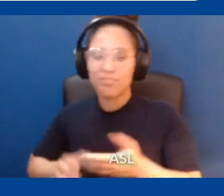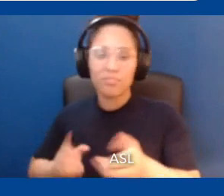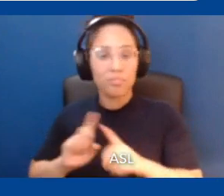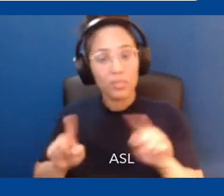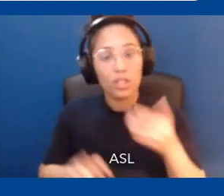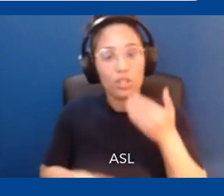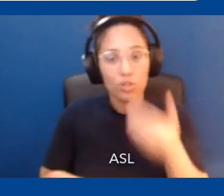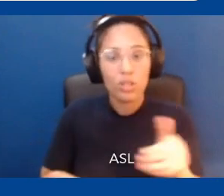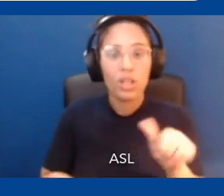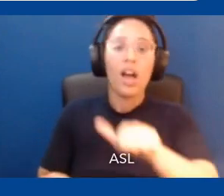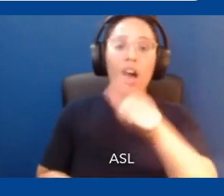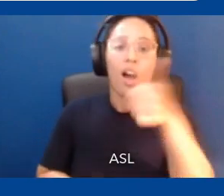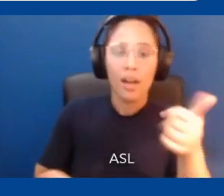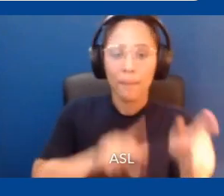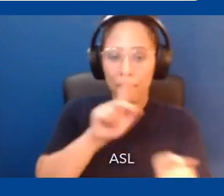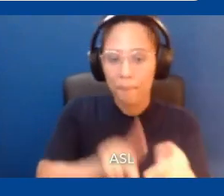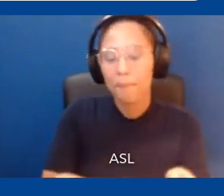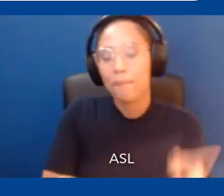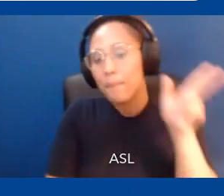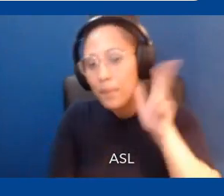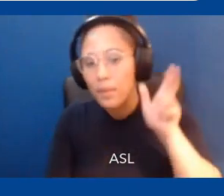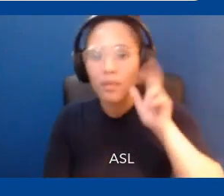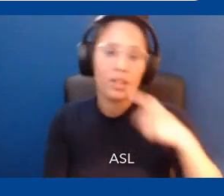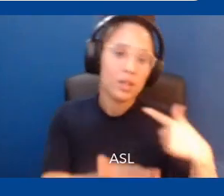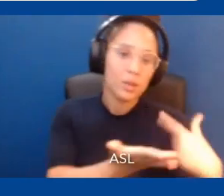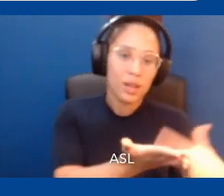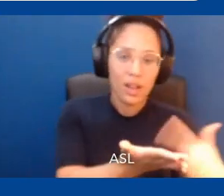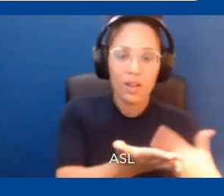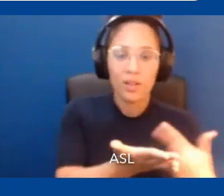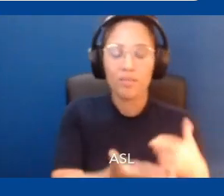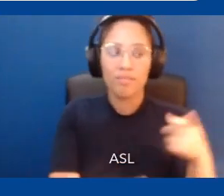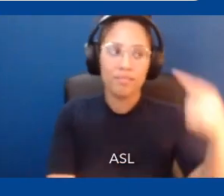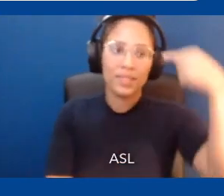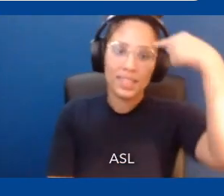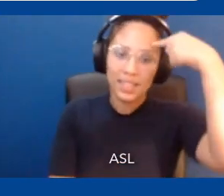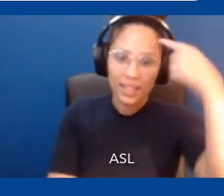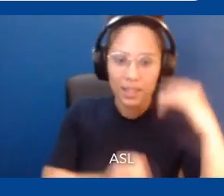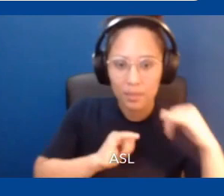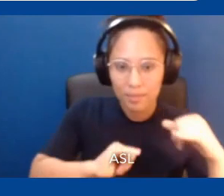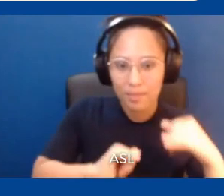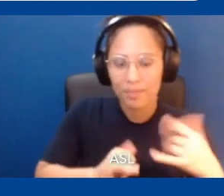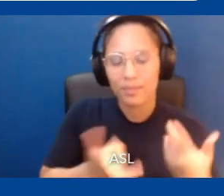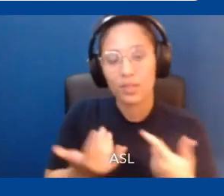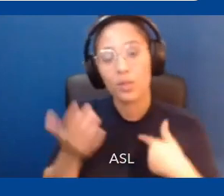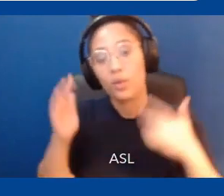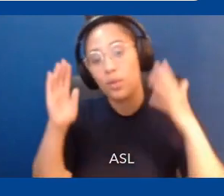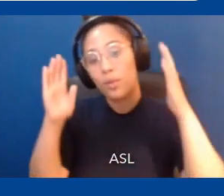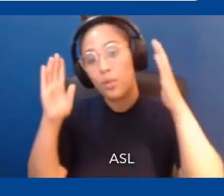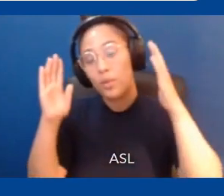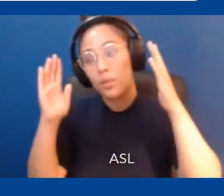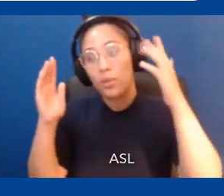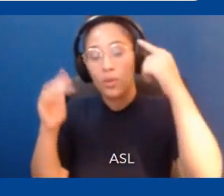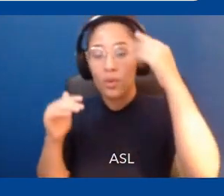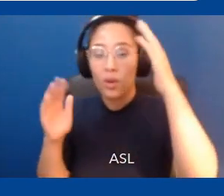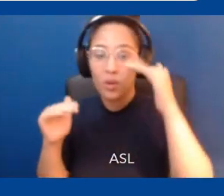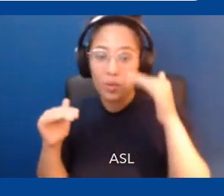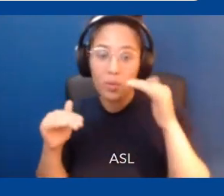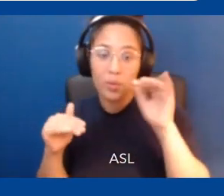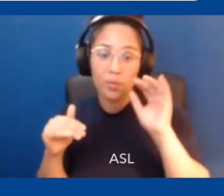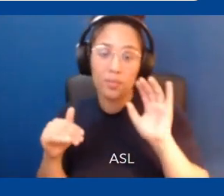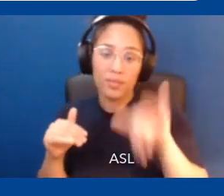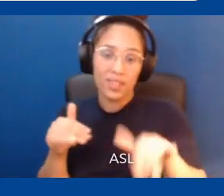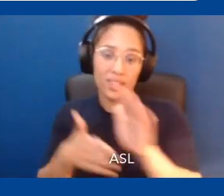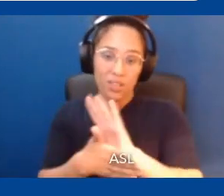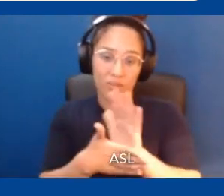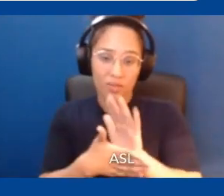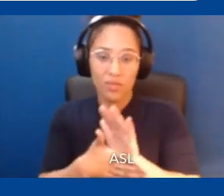others that are thinking similar things. And I hope both Playback and Silence is a Falling Body will be there